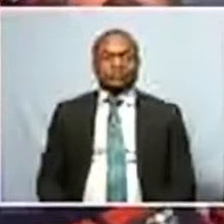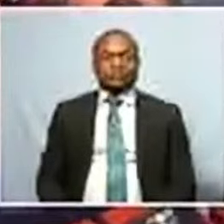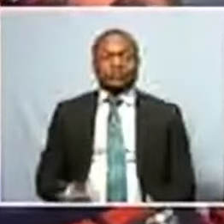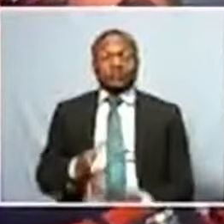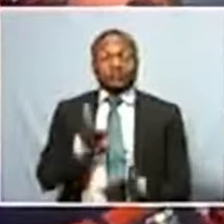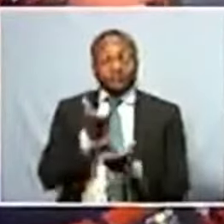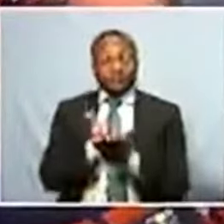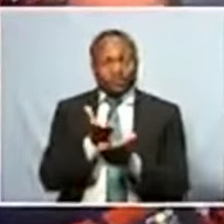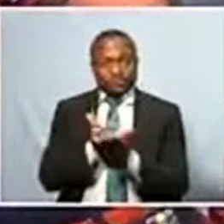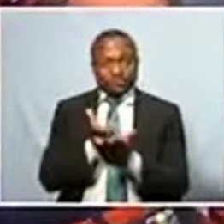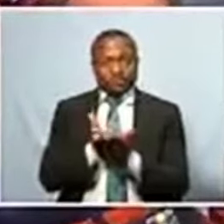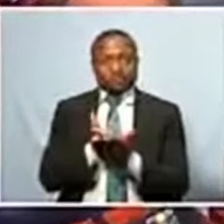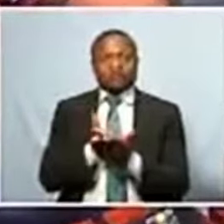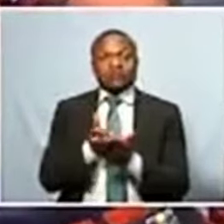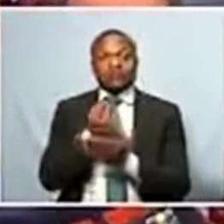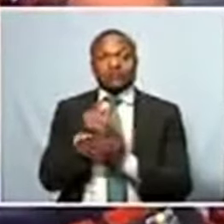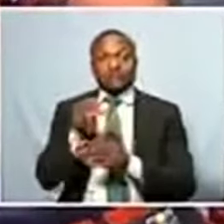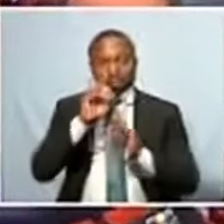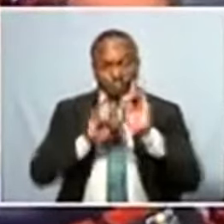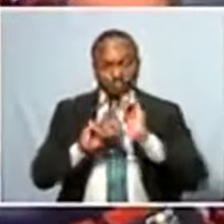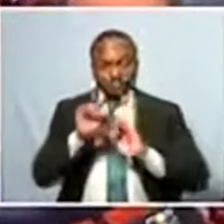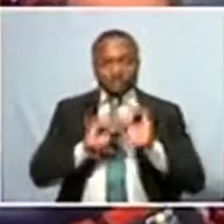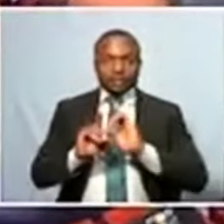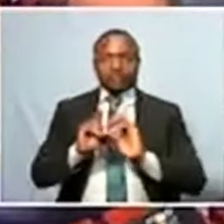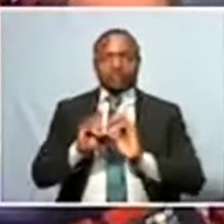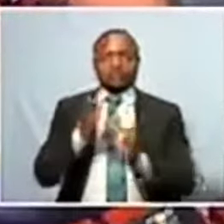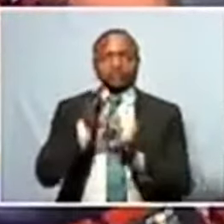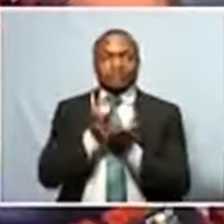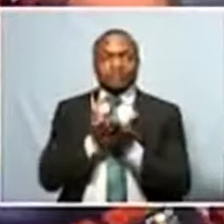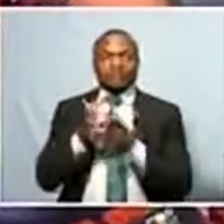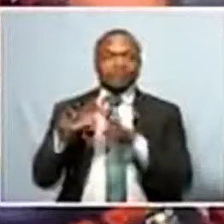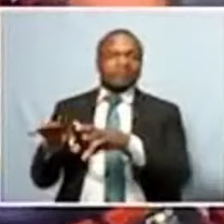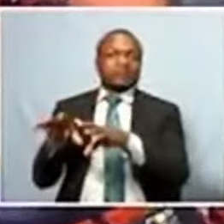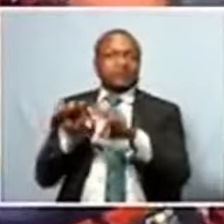Notice of an item for debate on the motion of adjournment